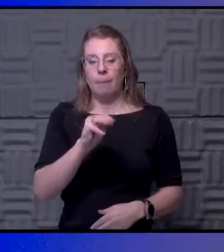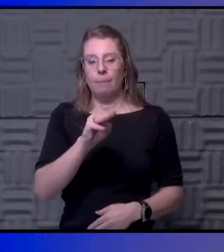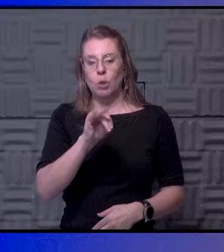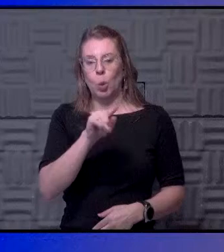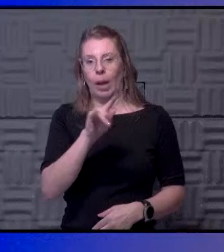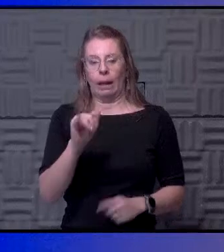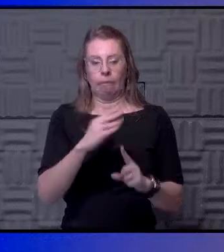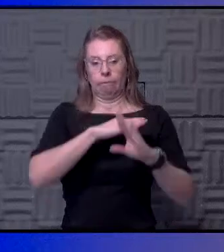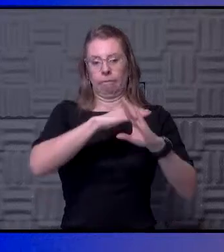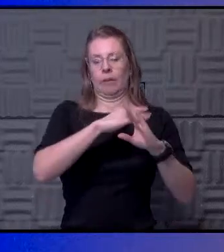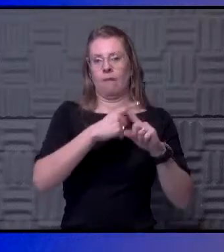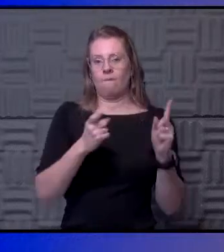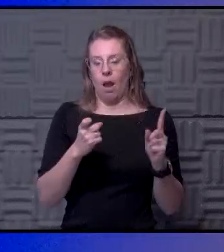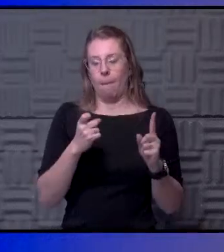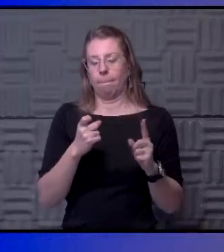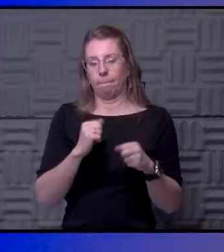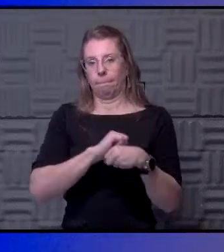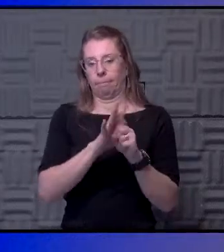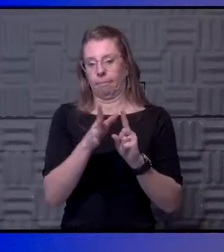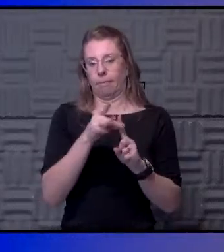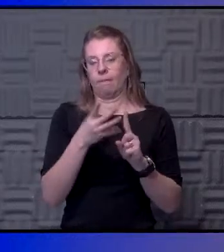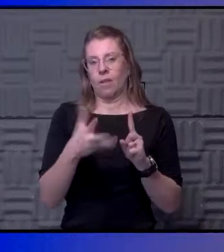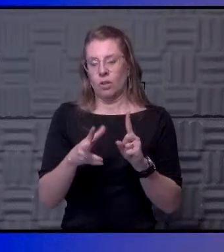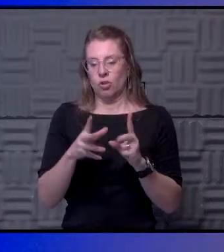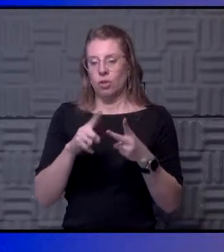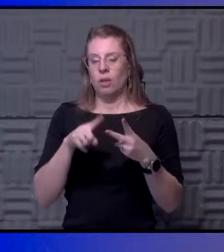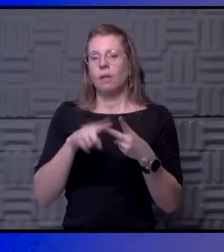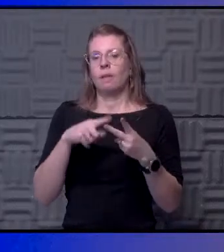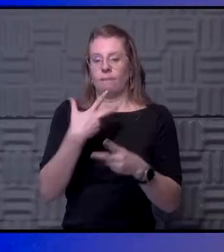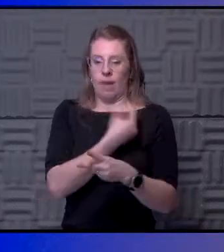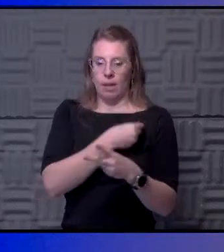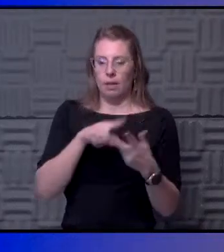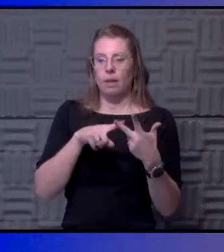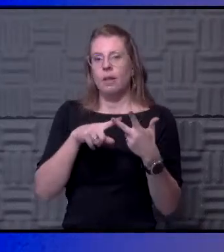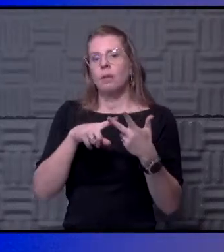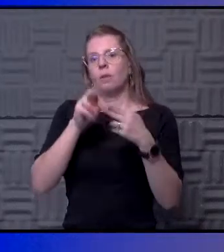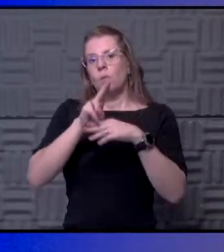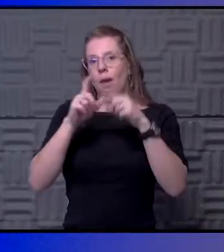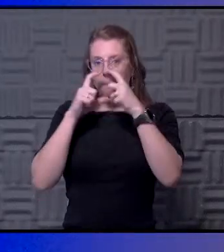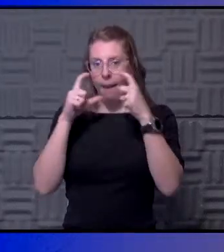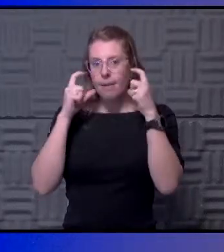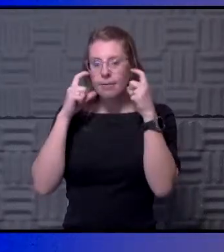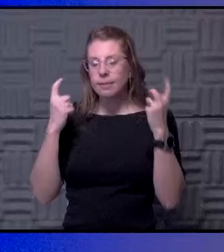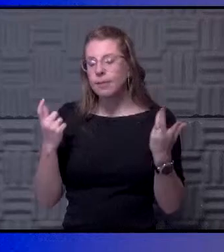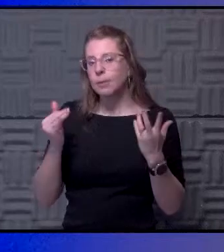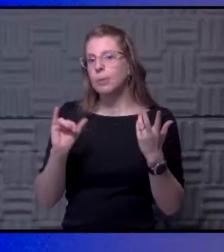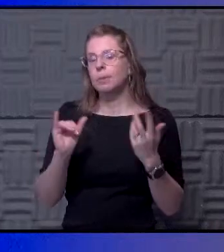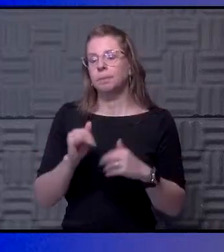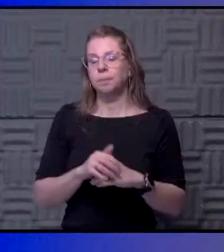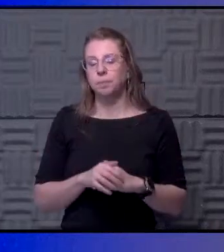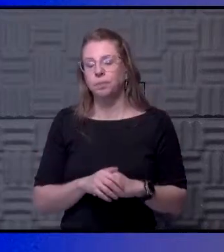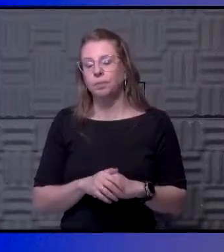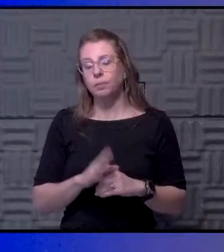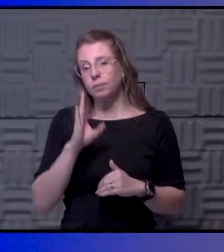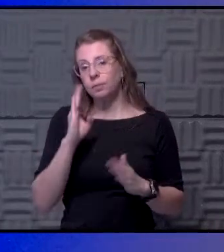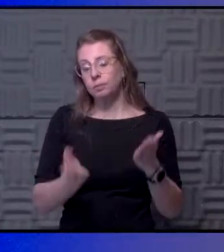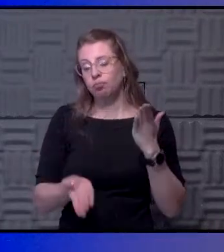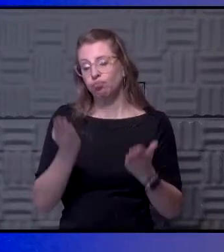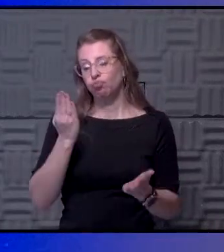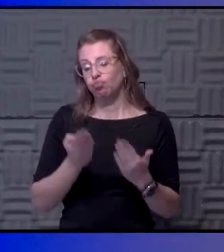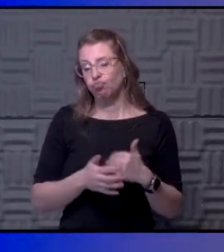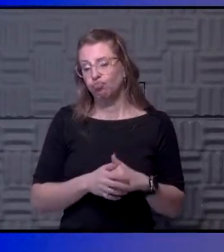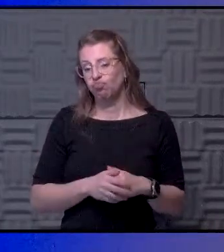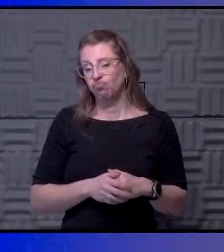disease recently, but also vaccinations, mask wearing, get back out to do some of those things. Maybe